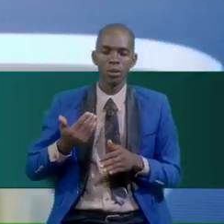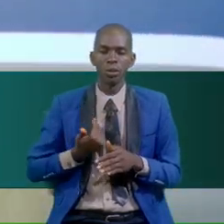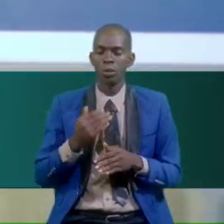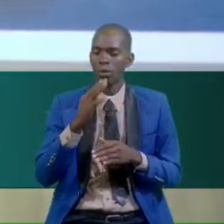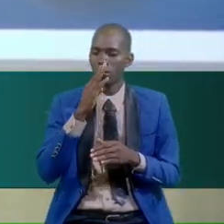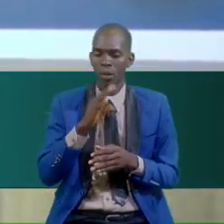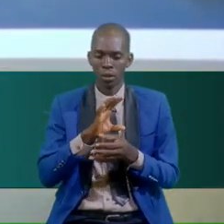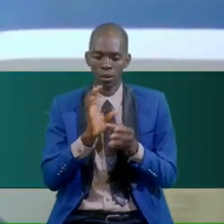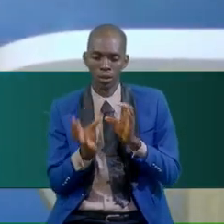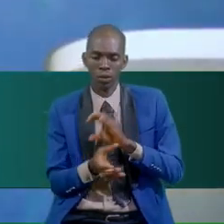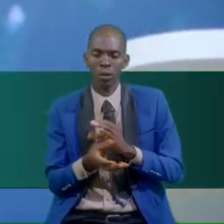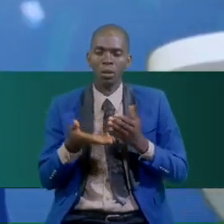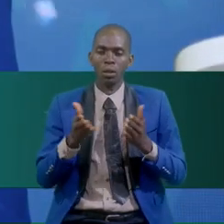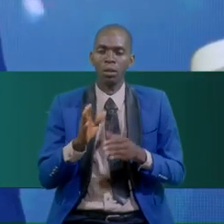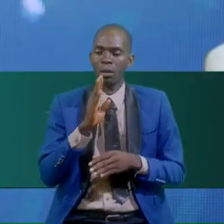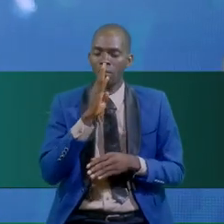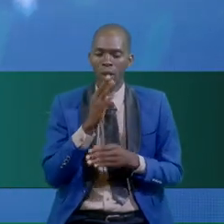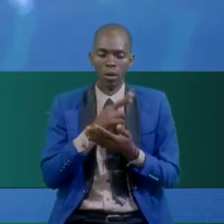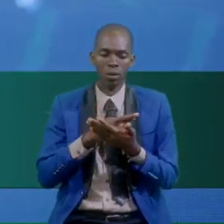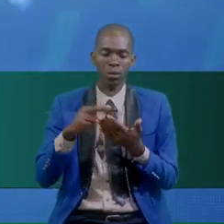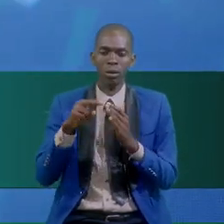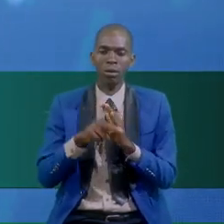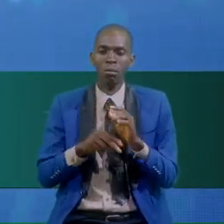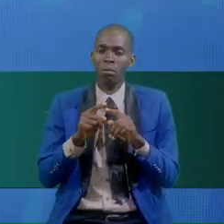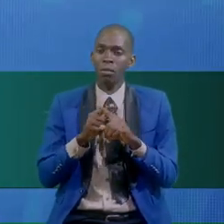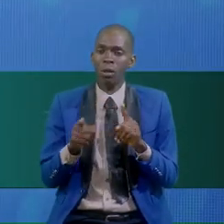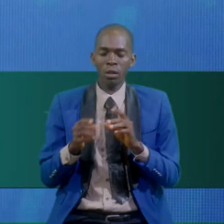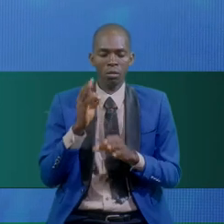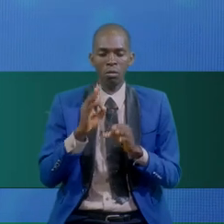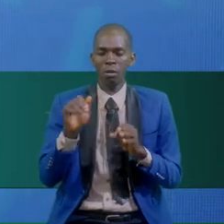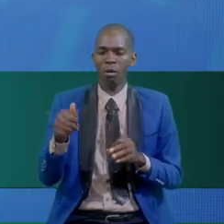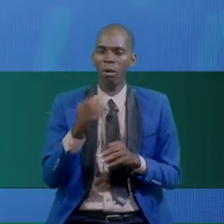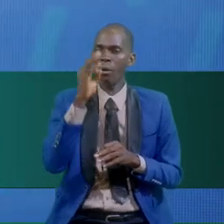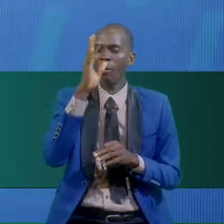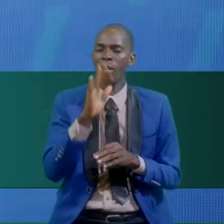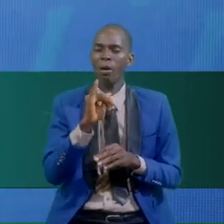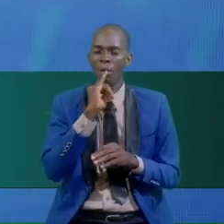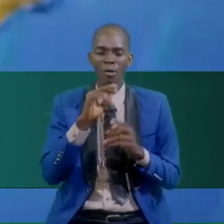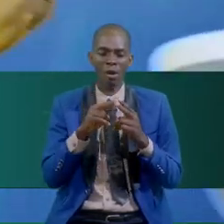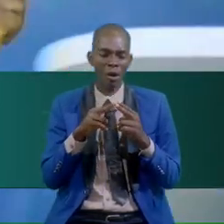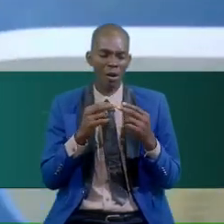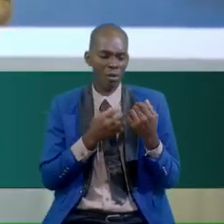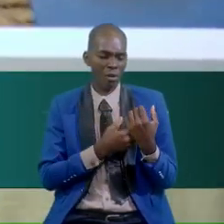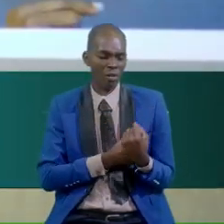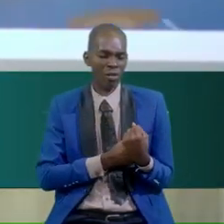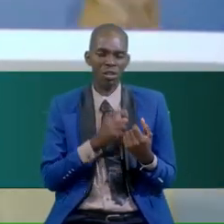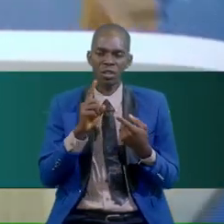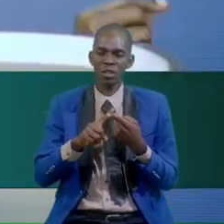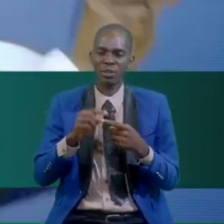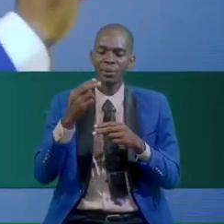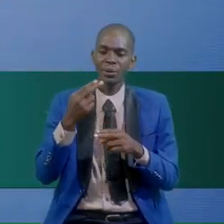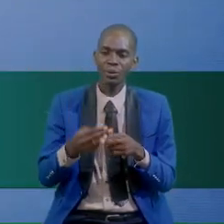there be righteousness. But if any preacher is bold enough to mention